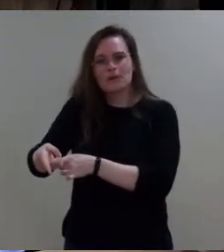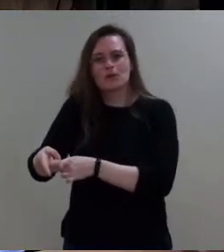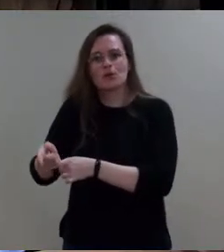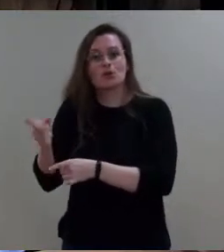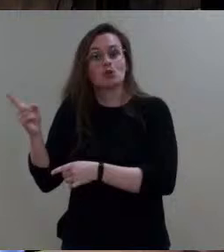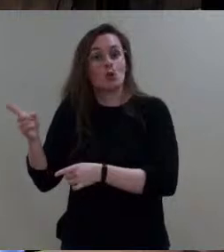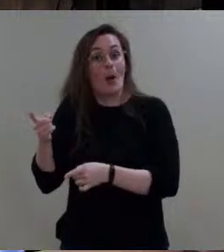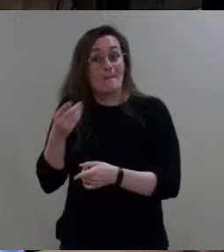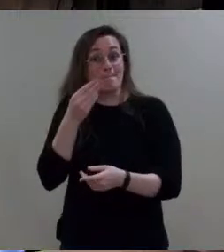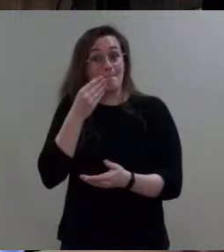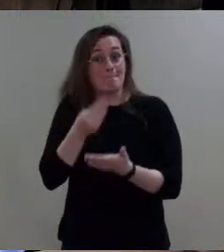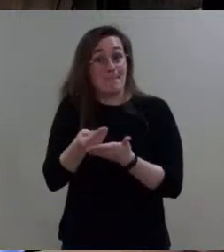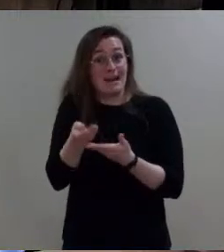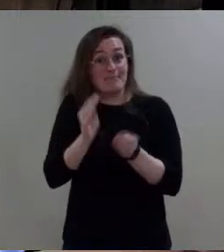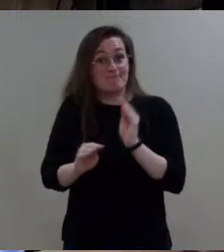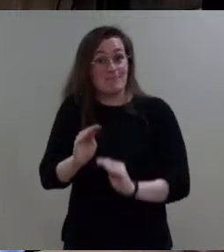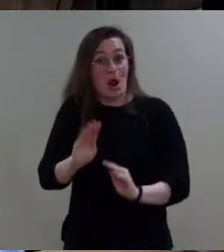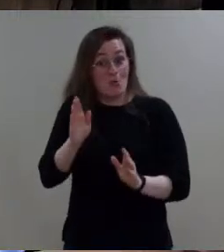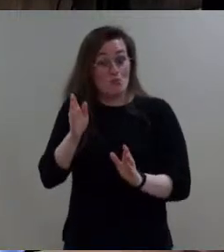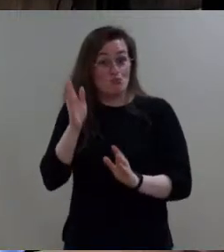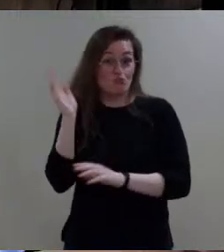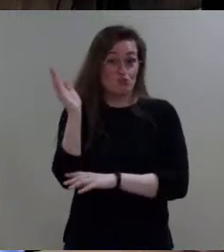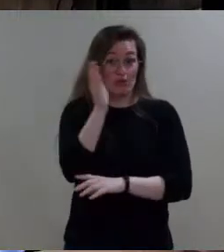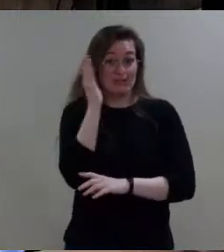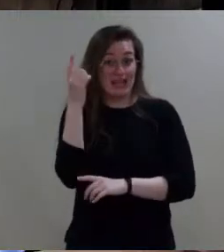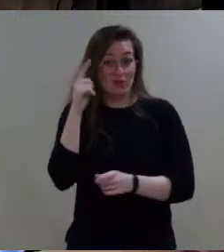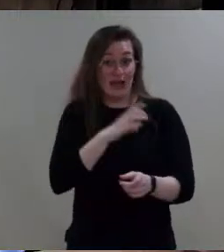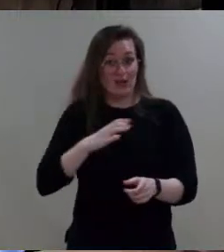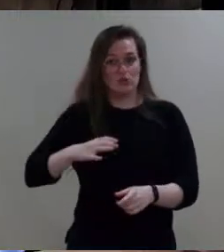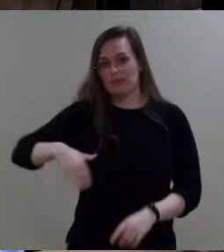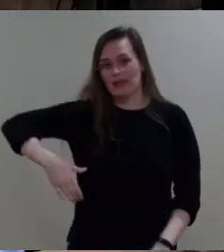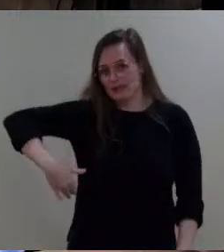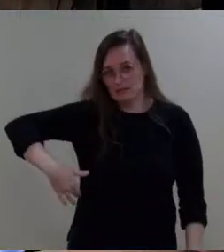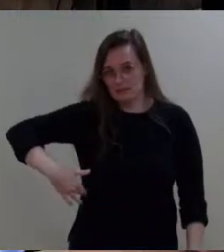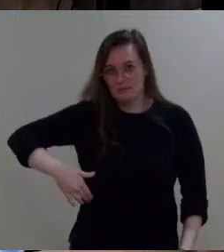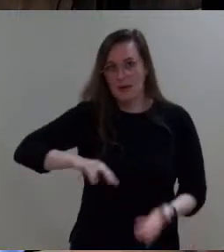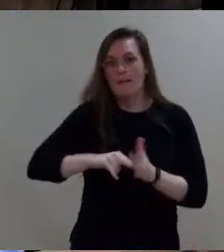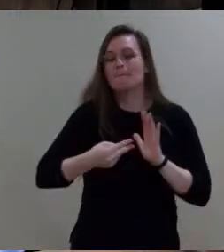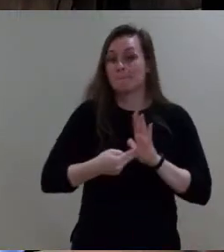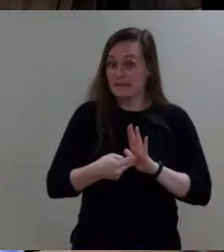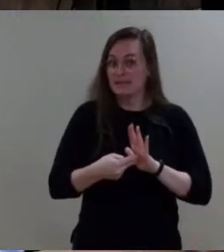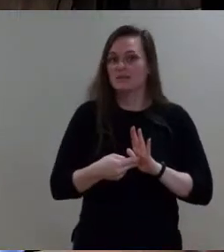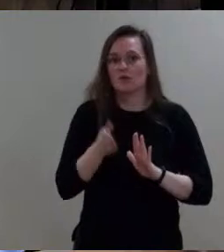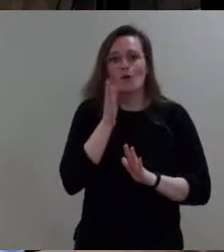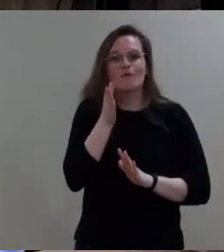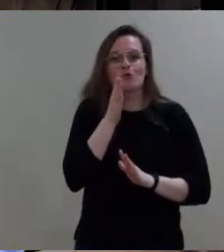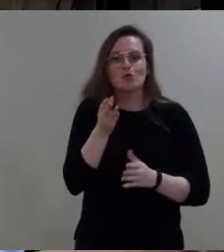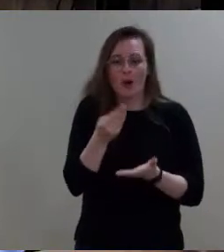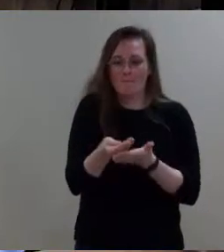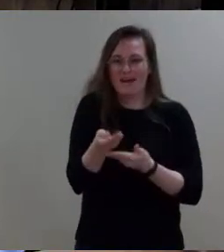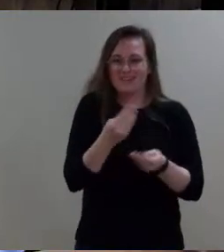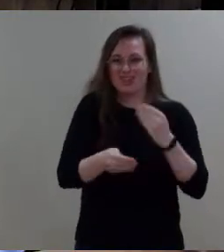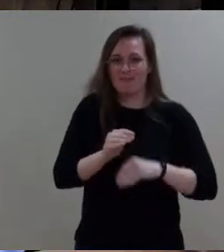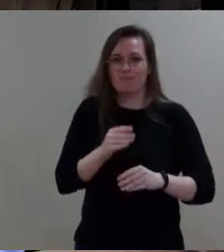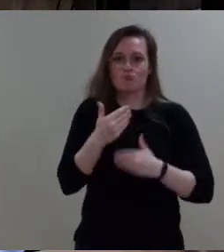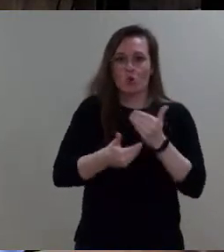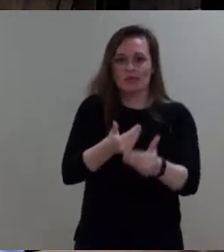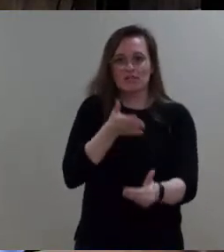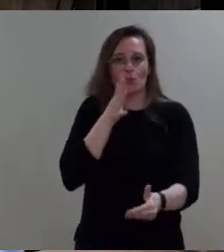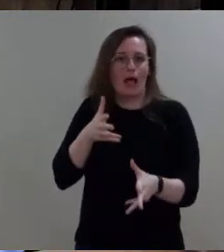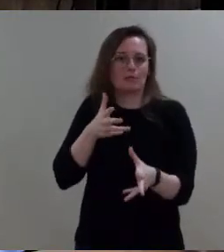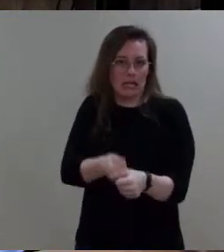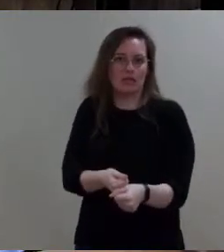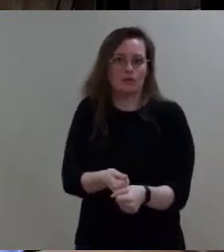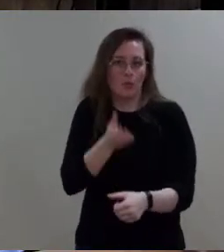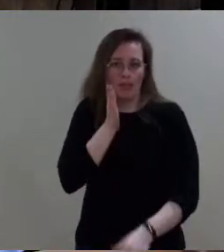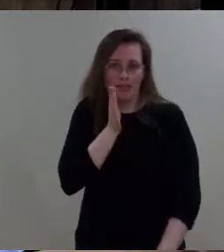to council, so Okay, they would be so they're just, updated. okay, They would be updated as part of the budget process. okay. And I had